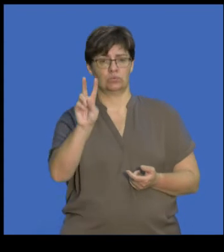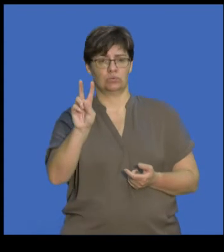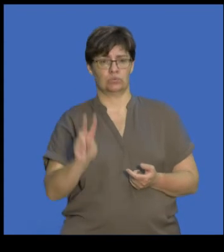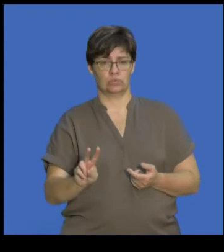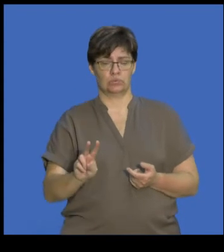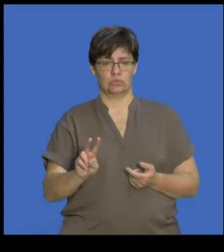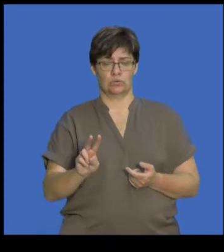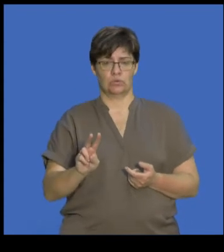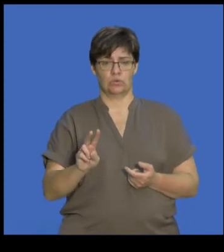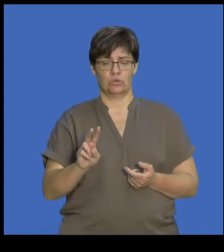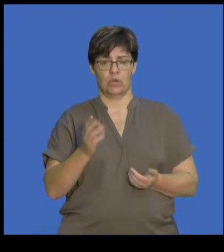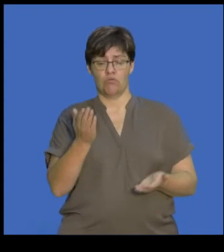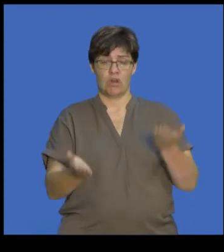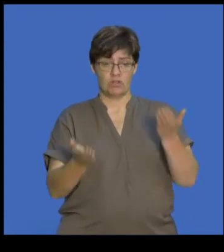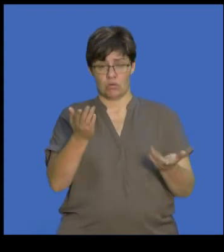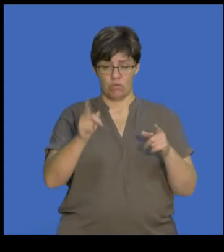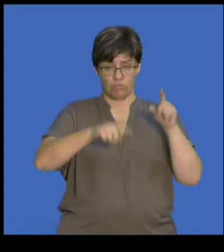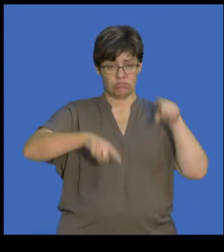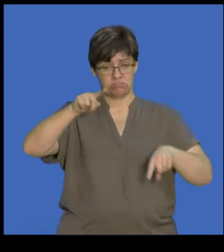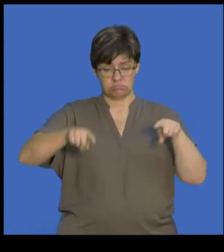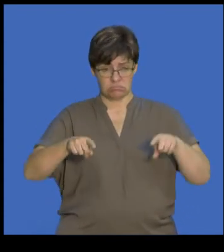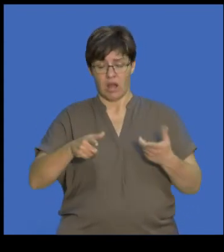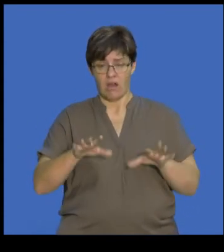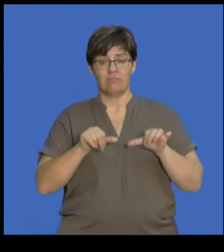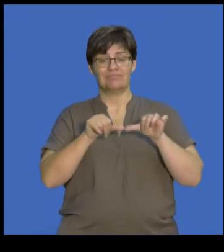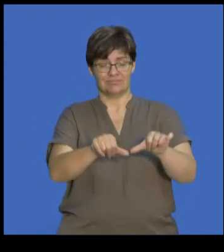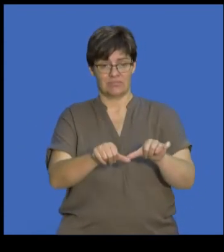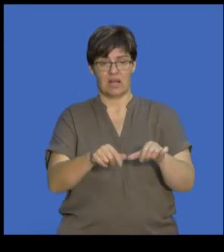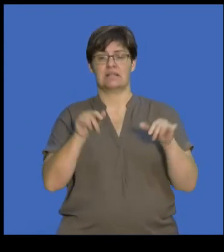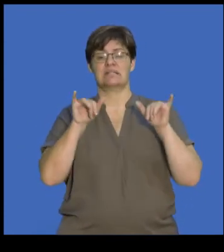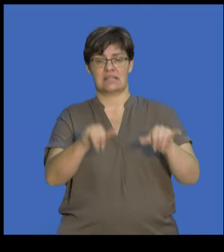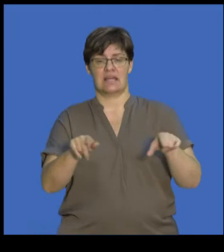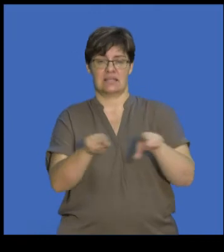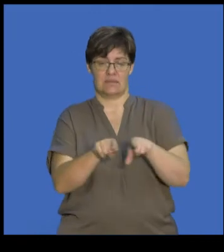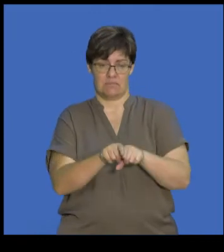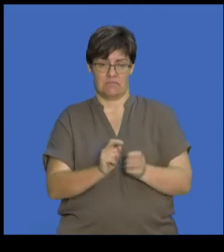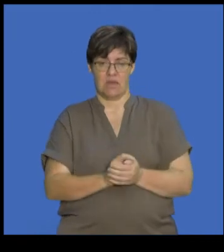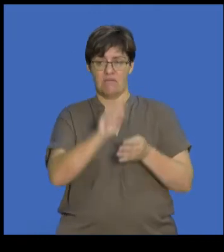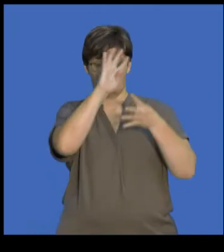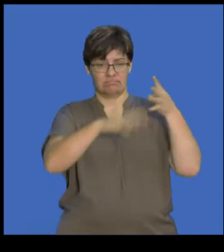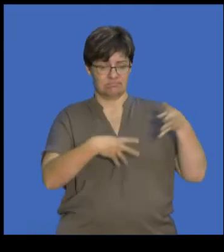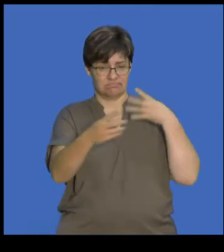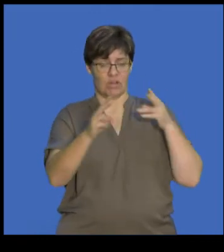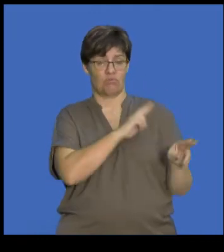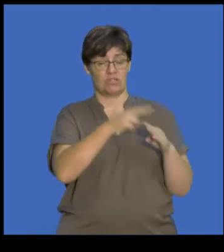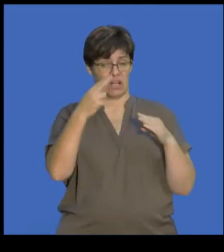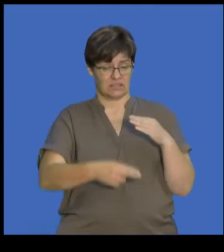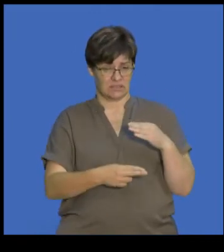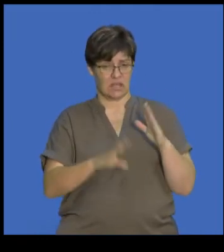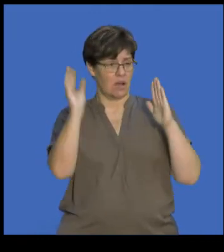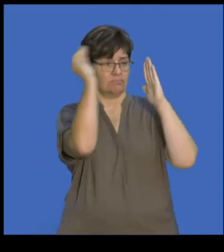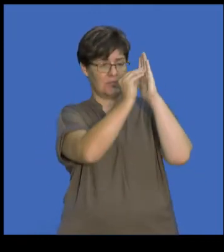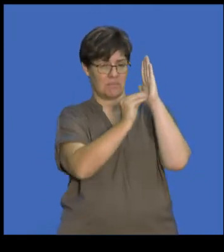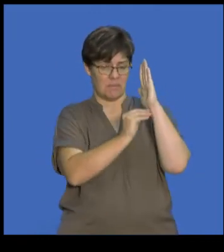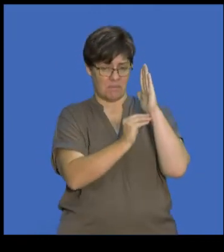of potential difference to current remains the same. So if we were to tabulate these results and plot a graph, it will